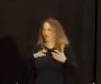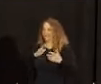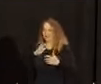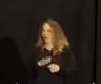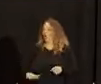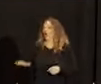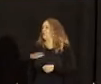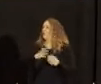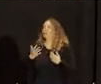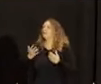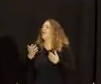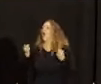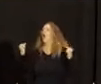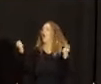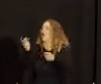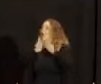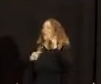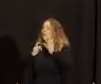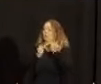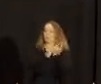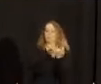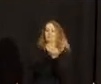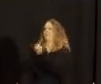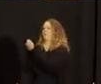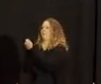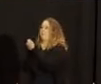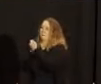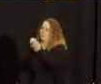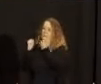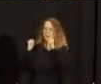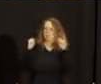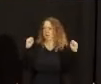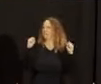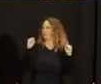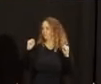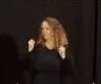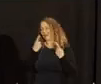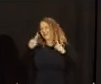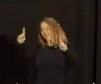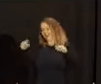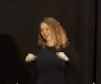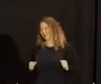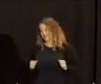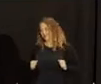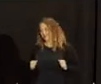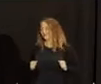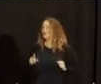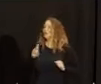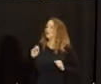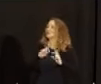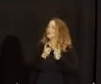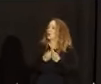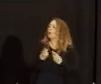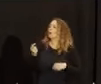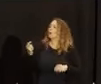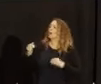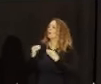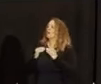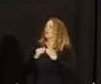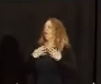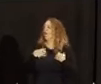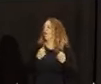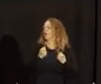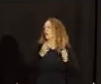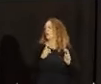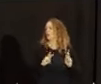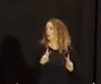this advocacy was extremely effective. We saw the U.S. Department of Justice and the Department of Health and Human